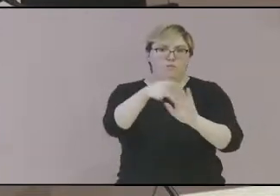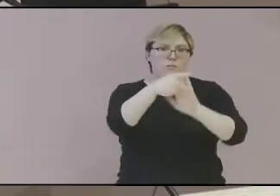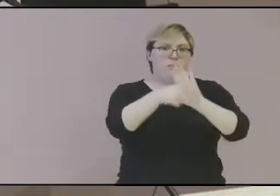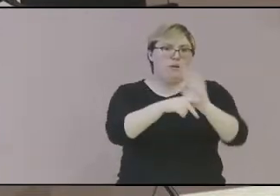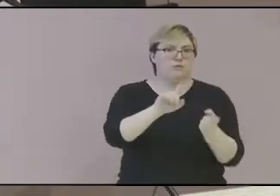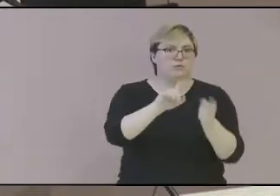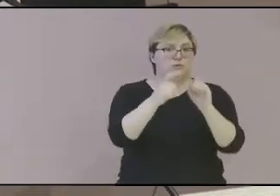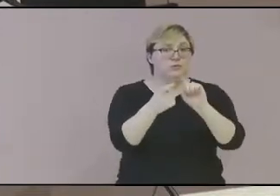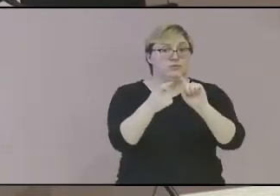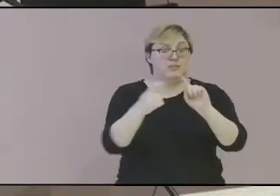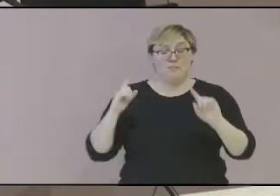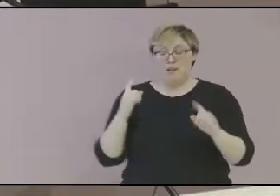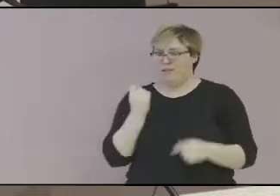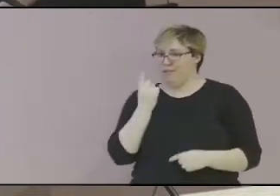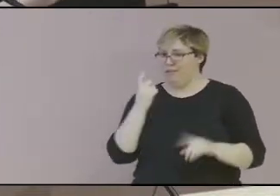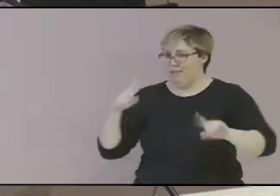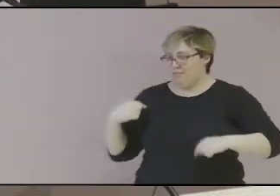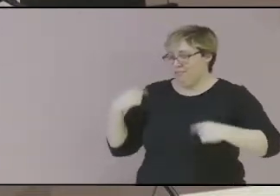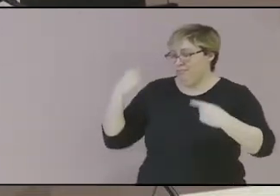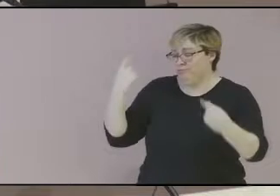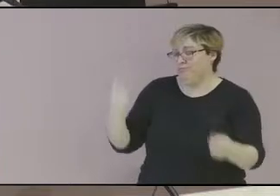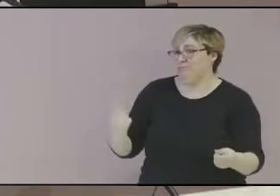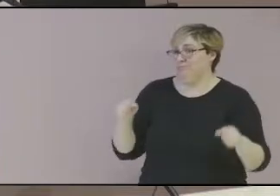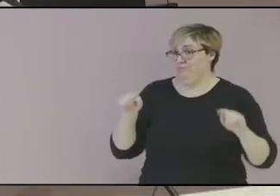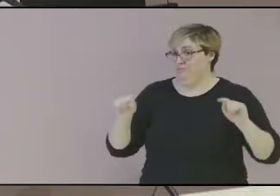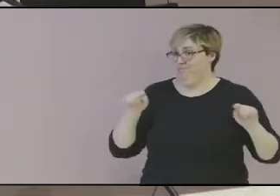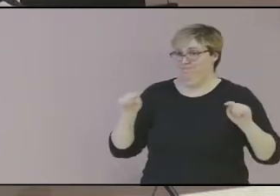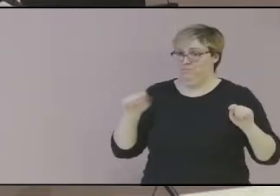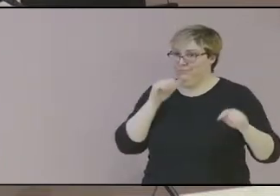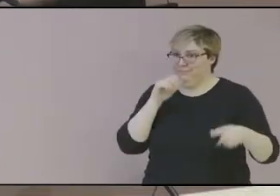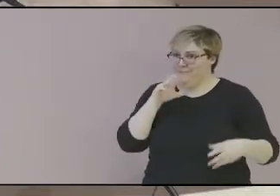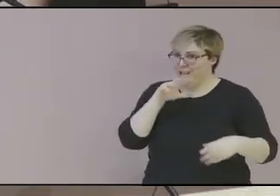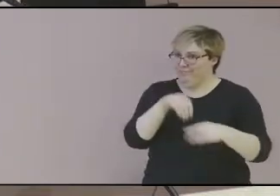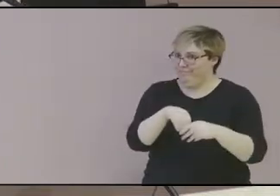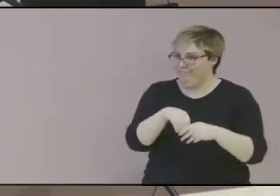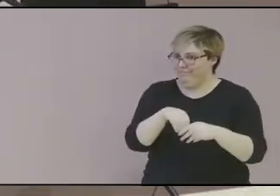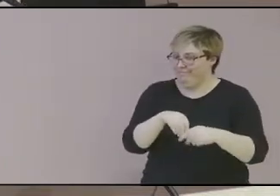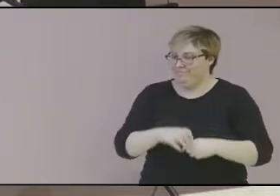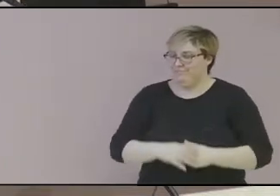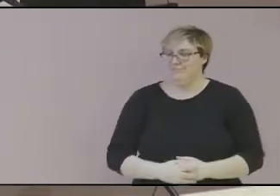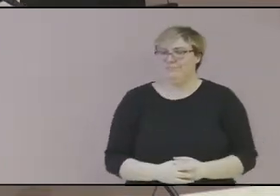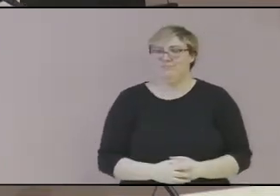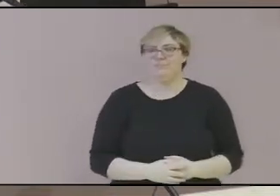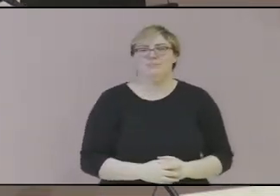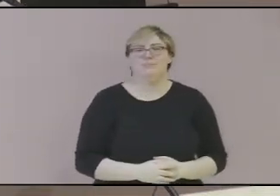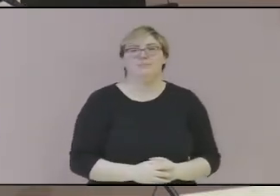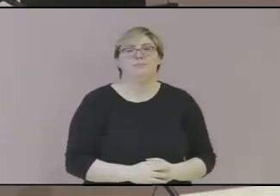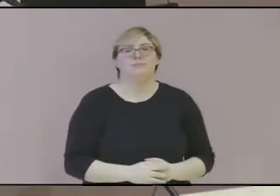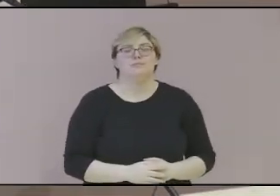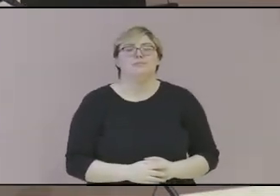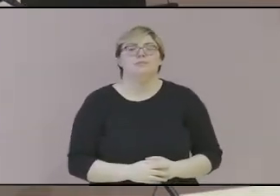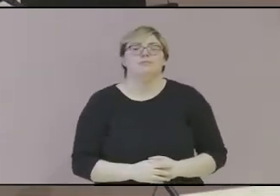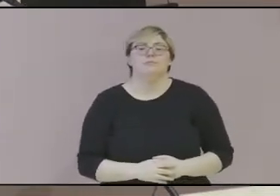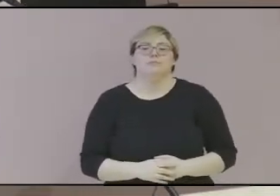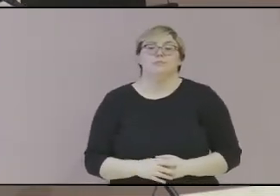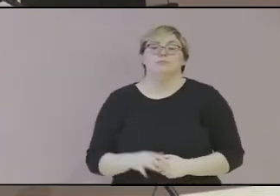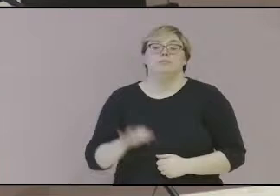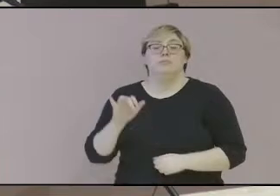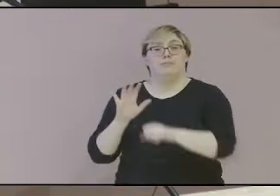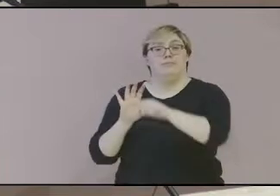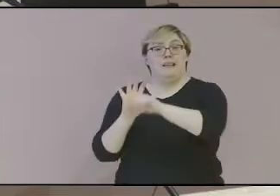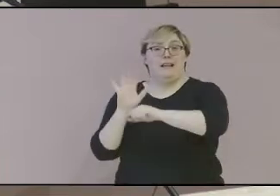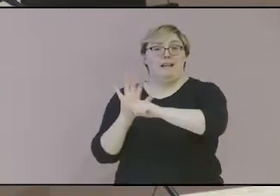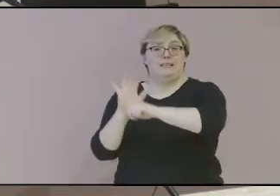have done, as I'll explain in my talk. Milburn was co-founder of the Disability Justice